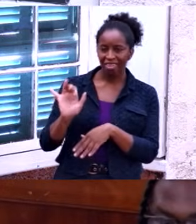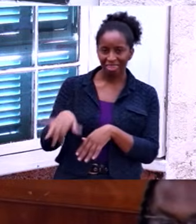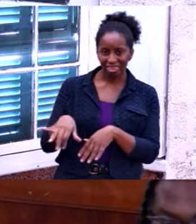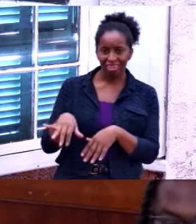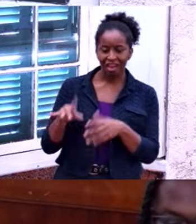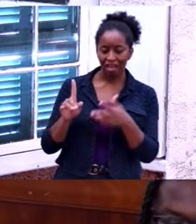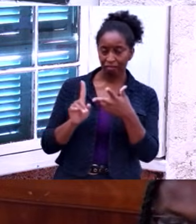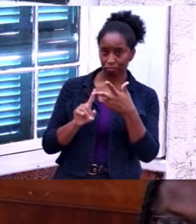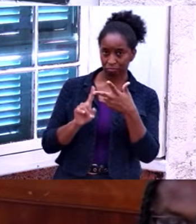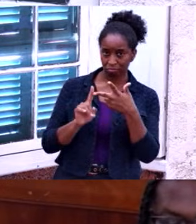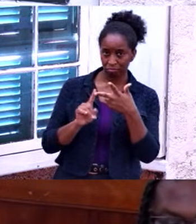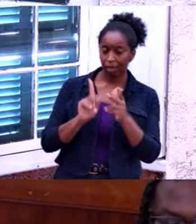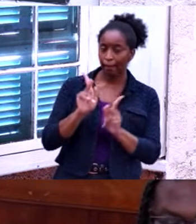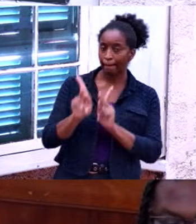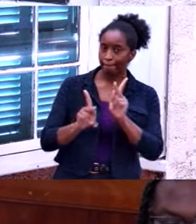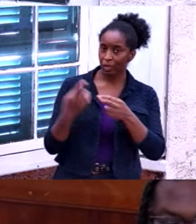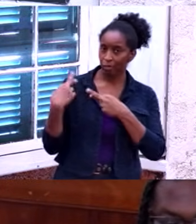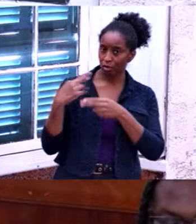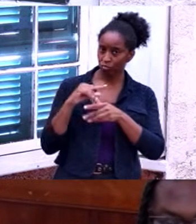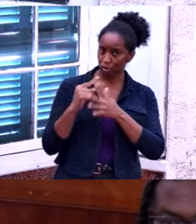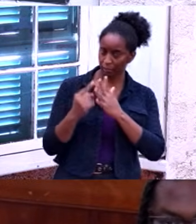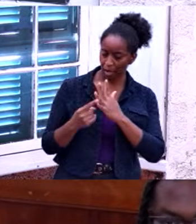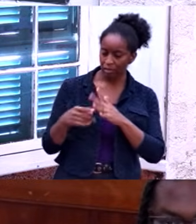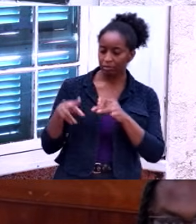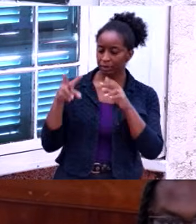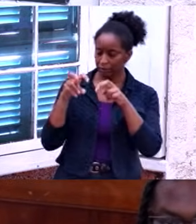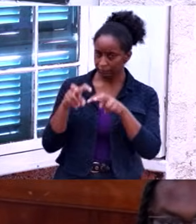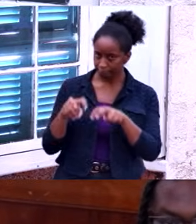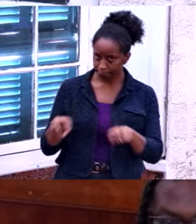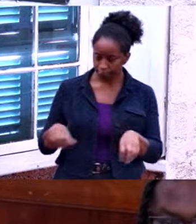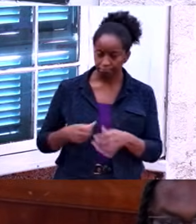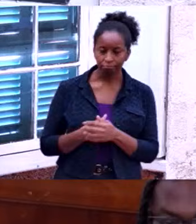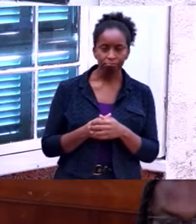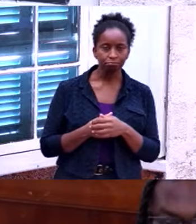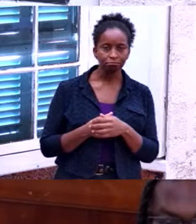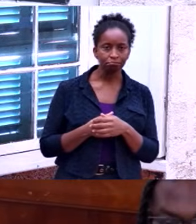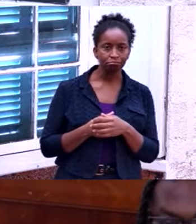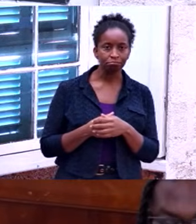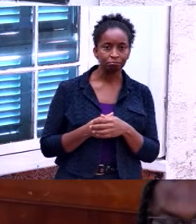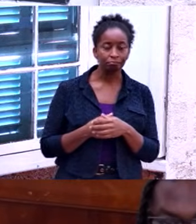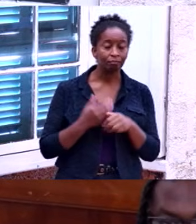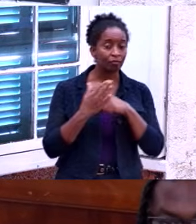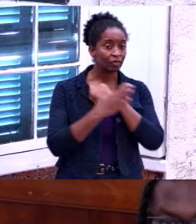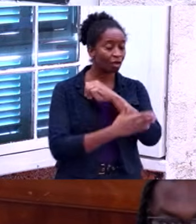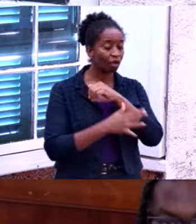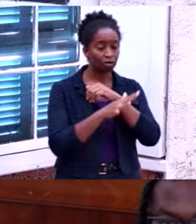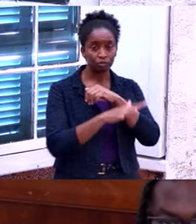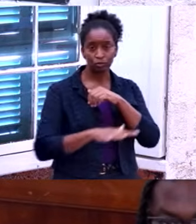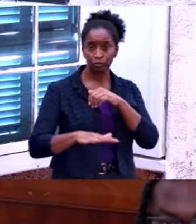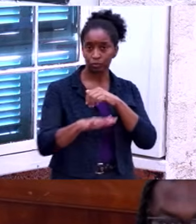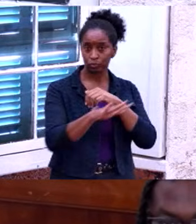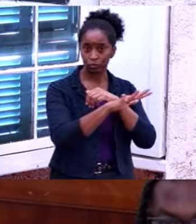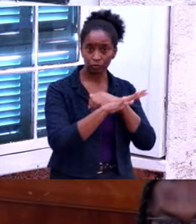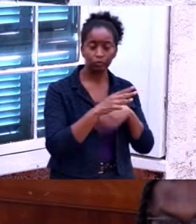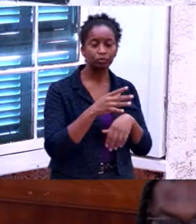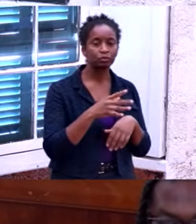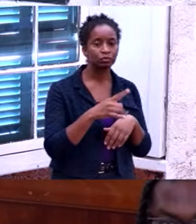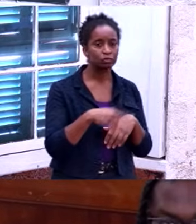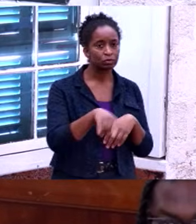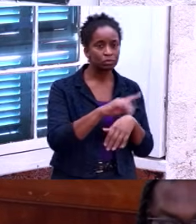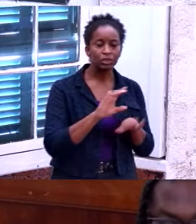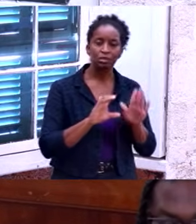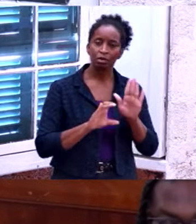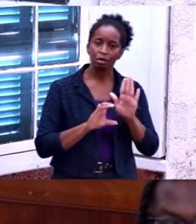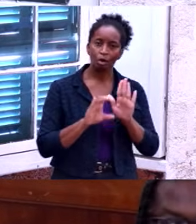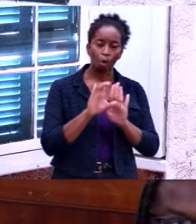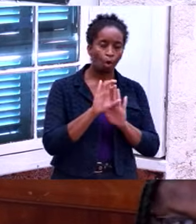across the globe, and if you look at any indice that is looking and marking constitutional progress and constitutional reform across the world,